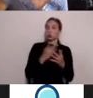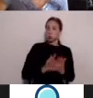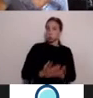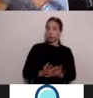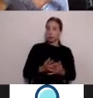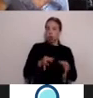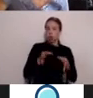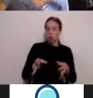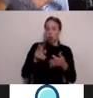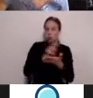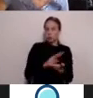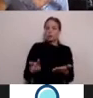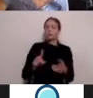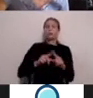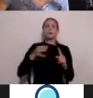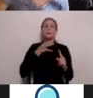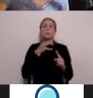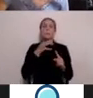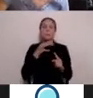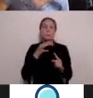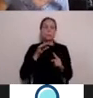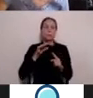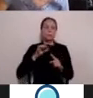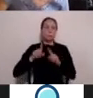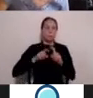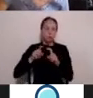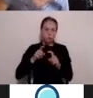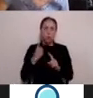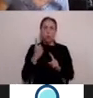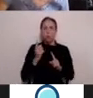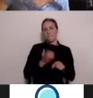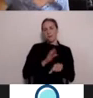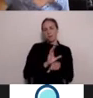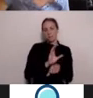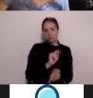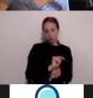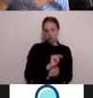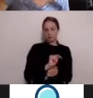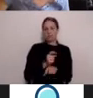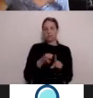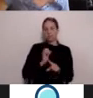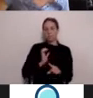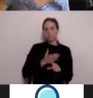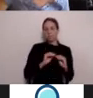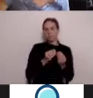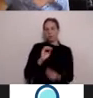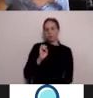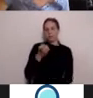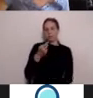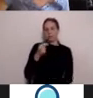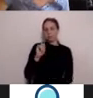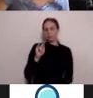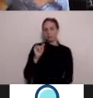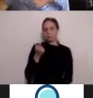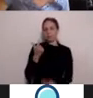So I believe that Amy Gaviglio, who's one of our consultants at Expecting Health, helped answer this question a little bit. But for the group as well,